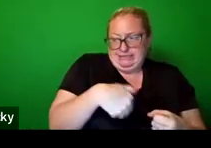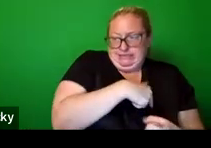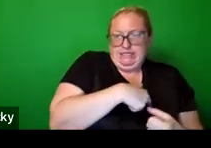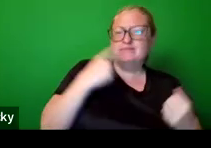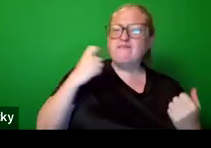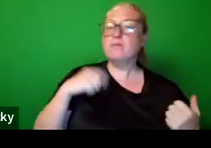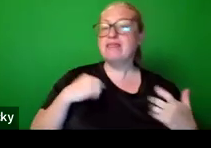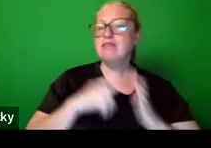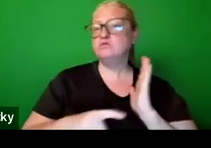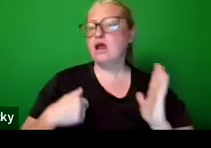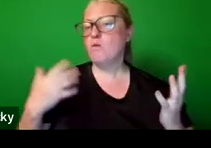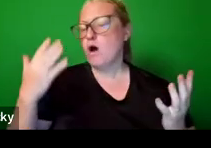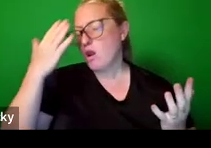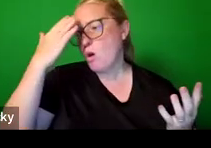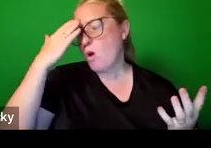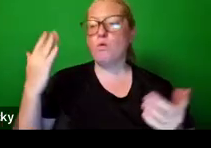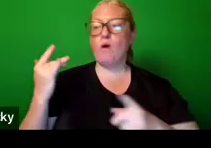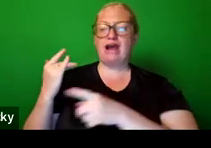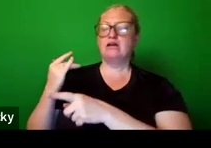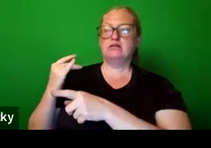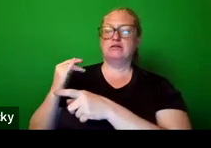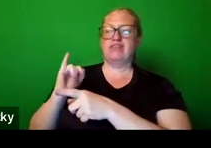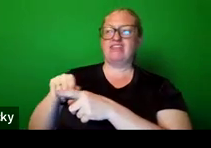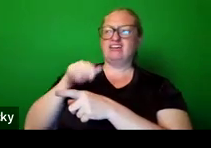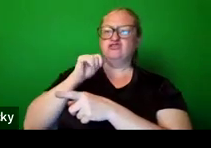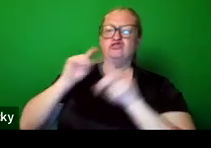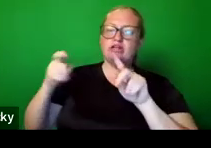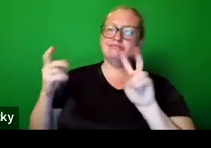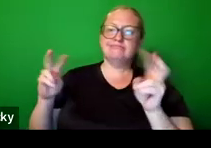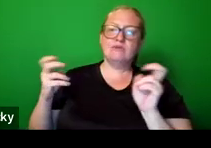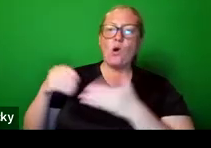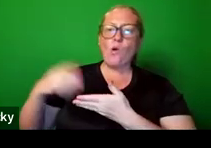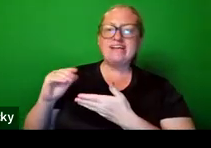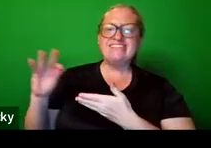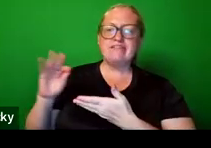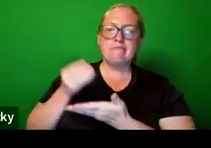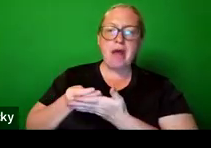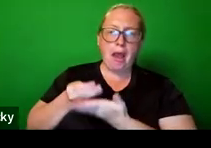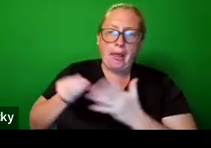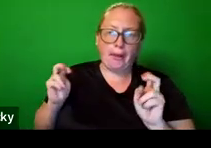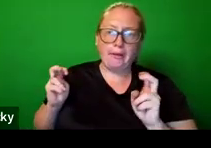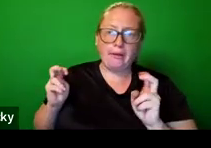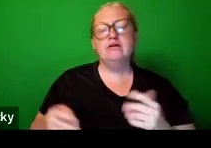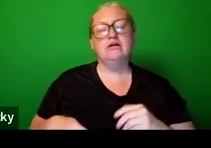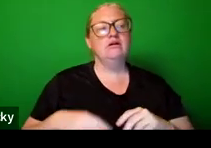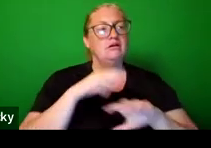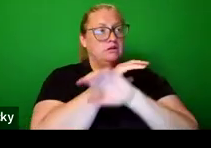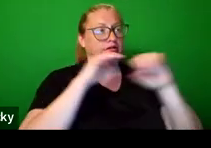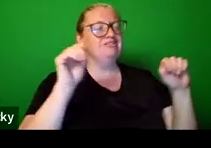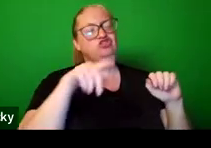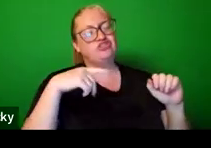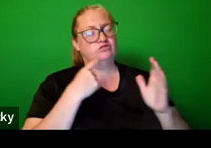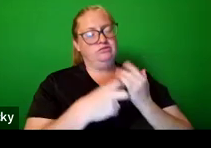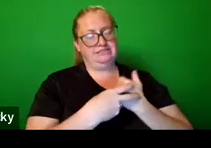know, is why in fact is this not necessary and just a waste of money? Yeah. So, and then I'm going to say, just for also just in the interest of time, I mean, I